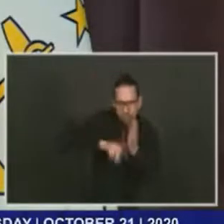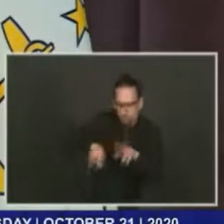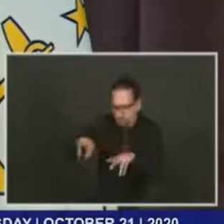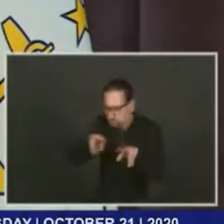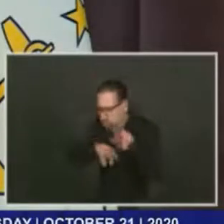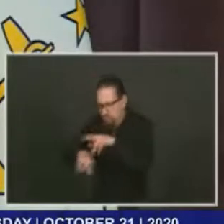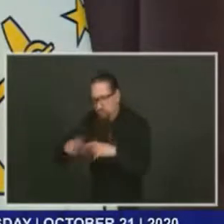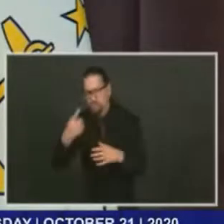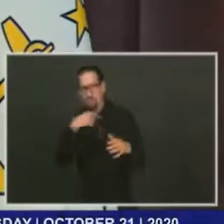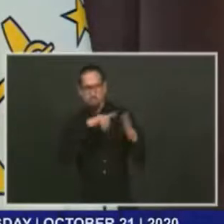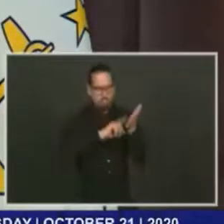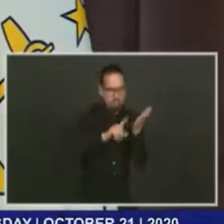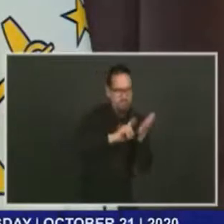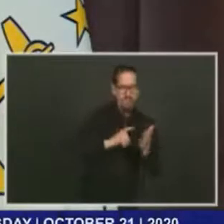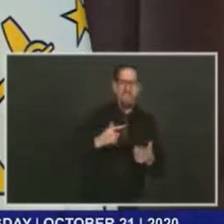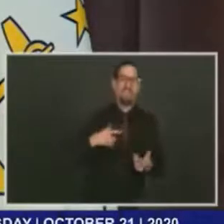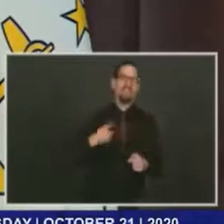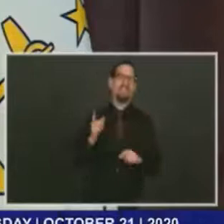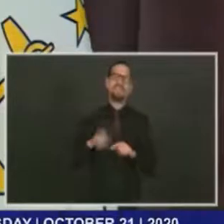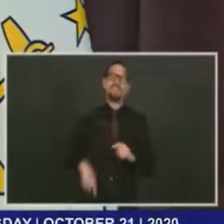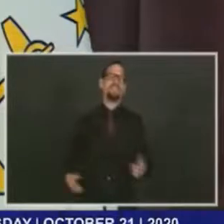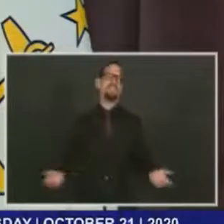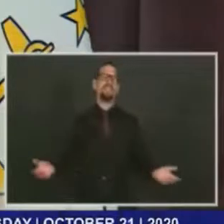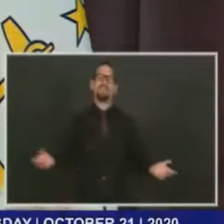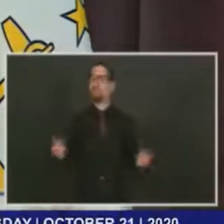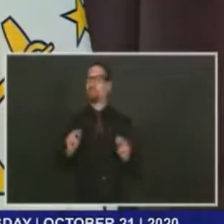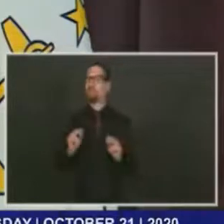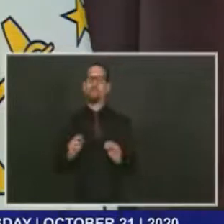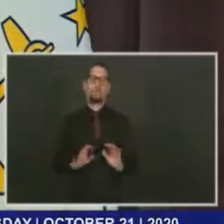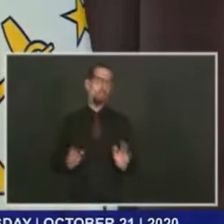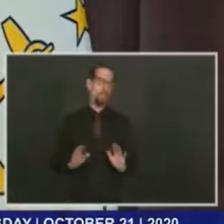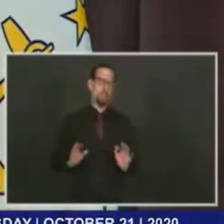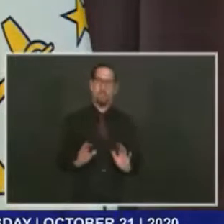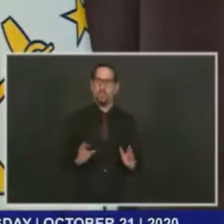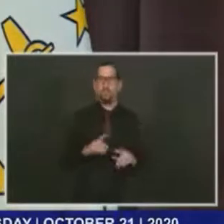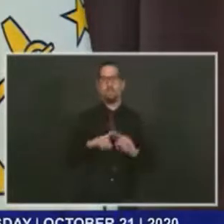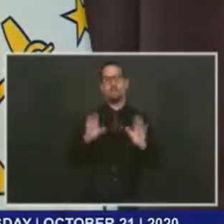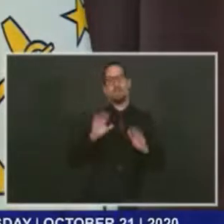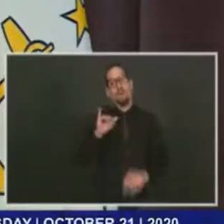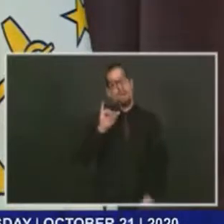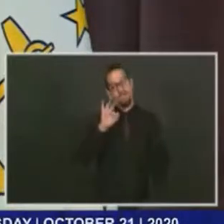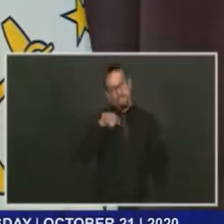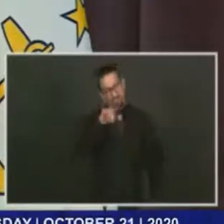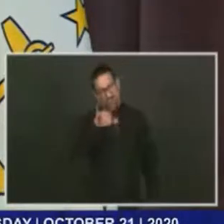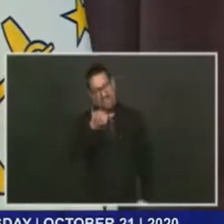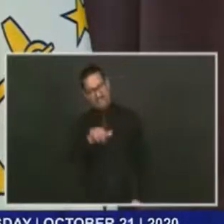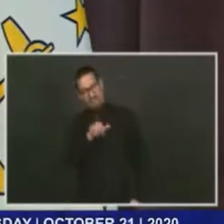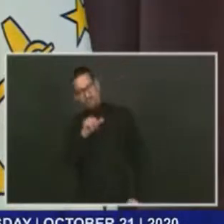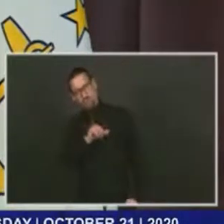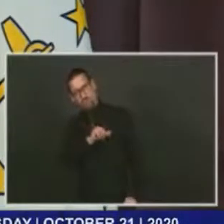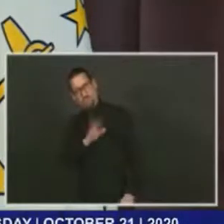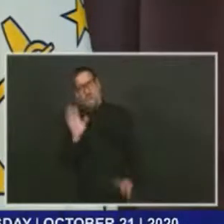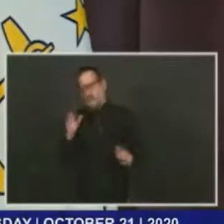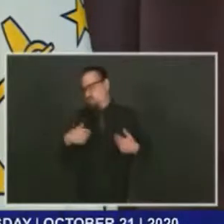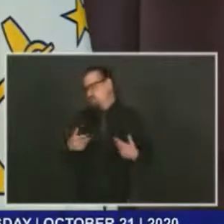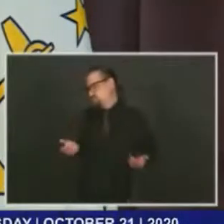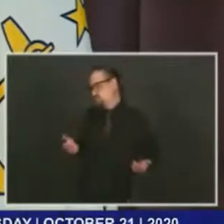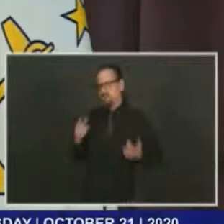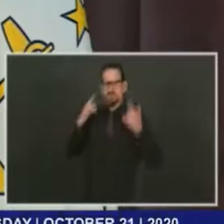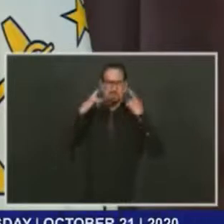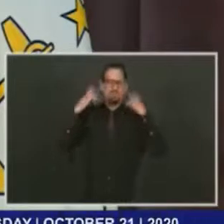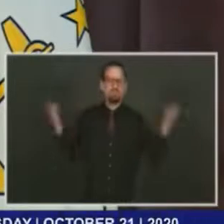that attitude, and if you say, I'm not wearing my mask, I'm going to have a big party, you just need to know